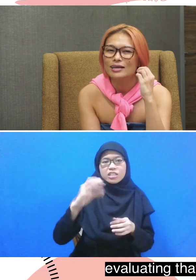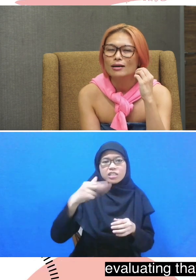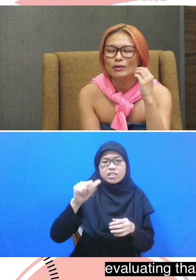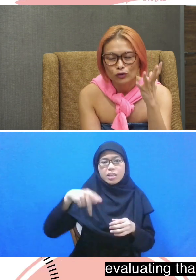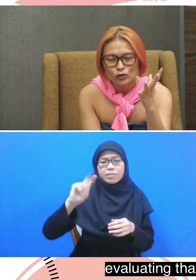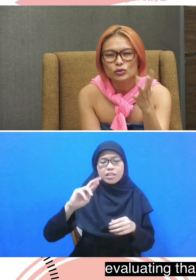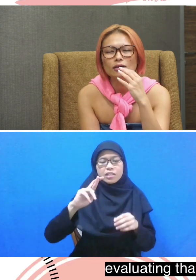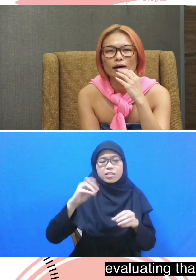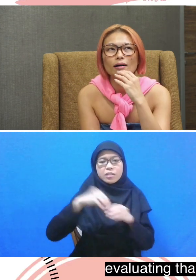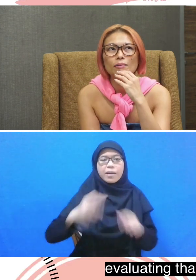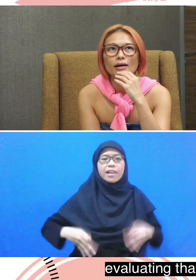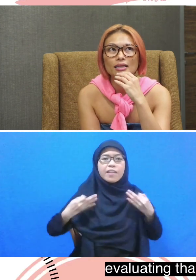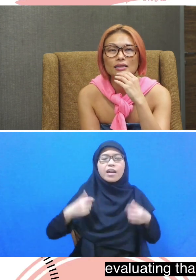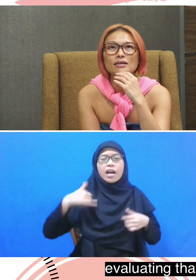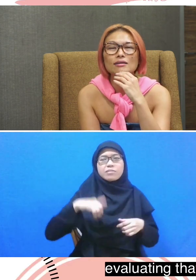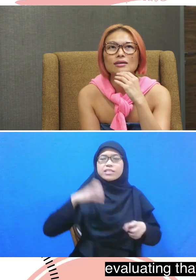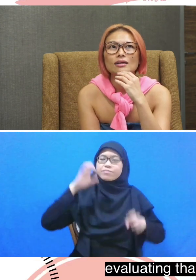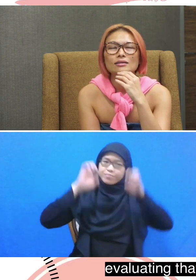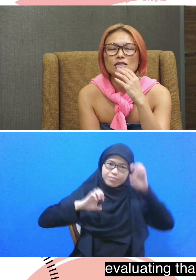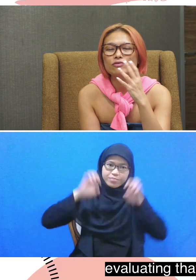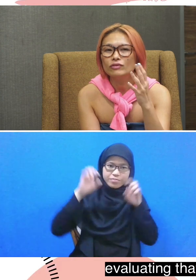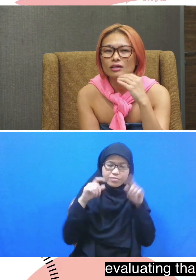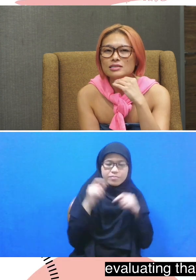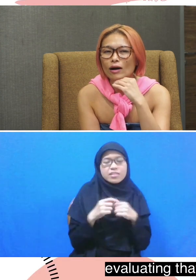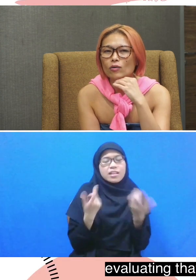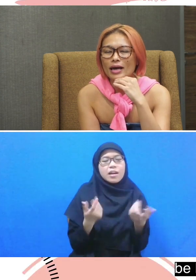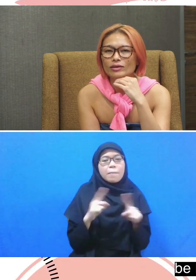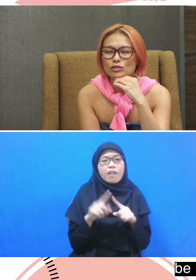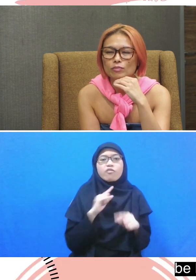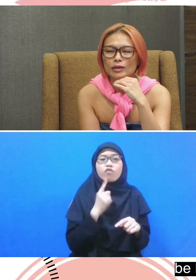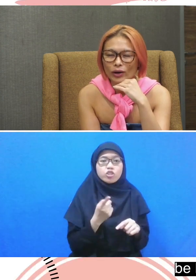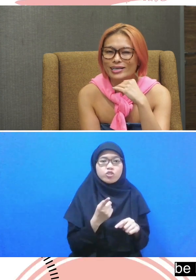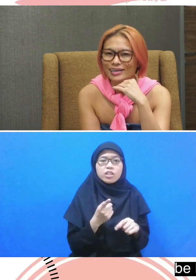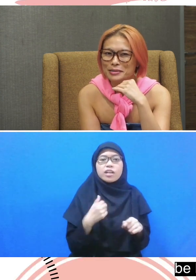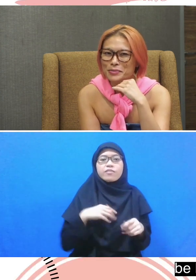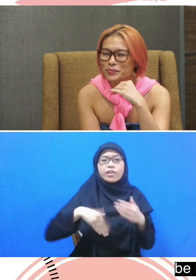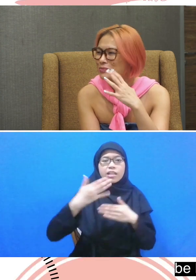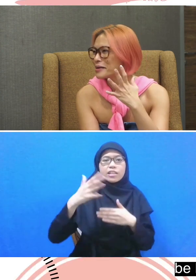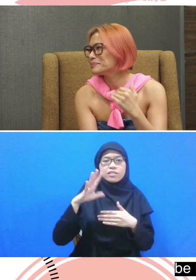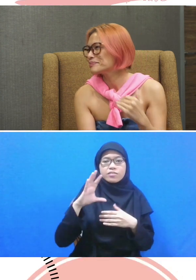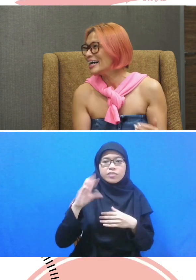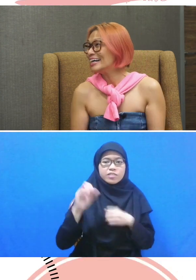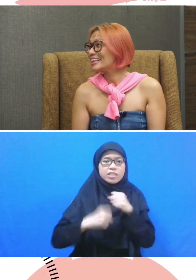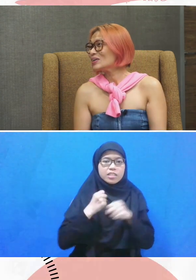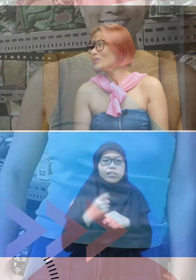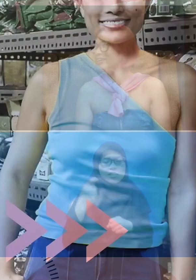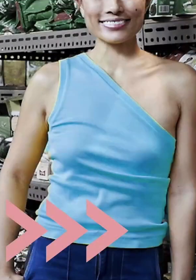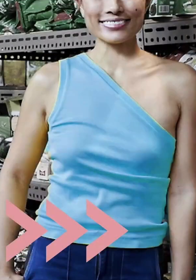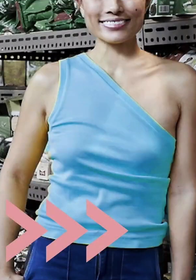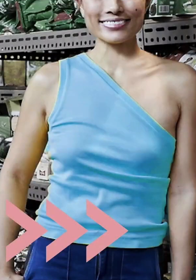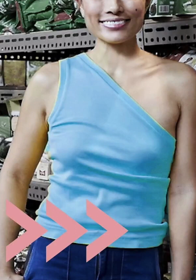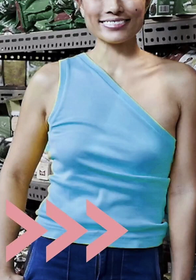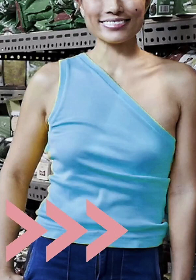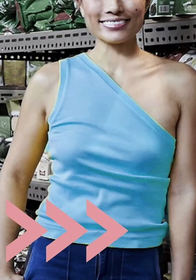that. But for sure, I think the next 50 years that I will be having is going to be quite exciting. Yeah. Thank you.